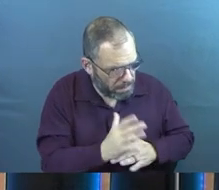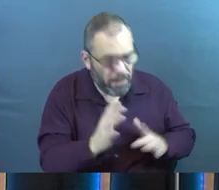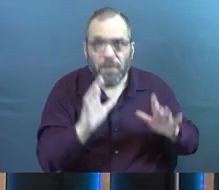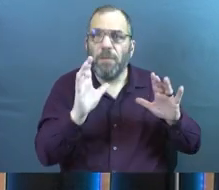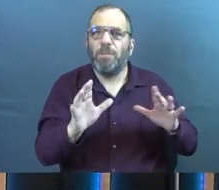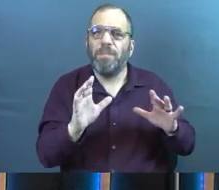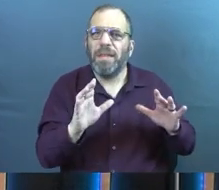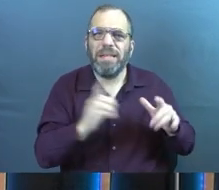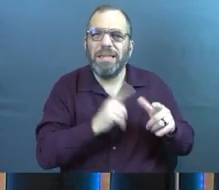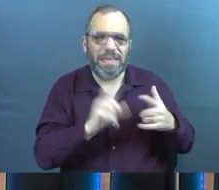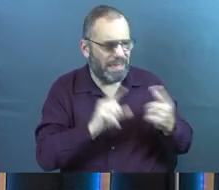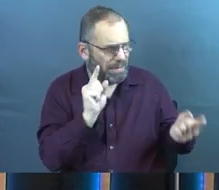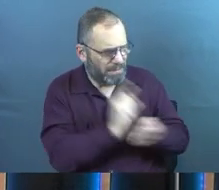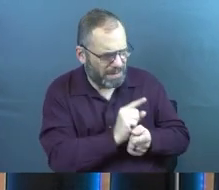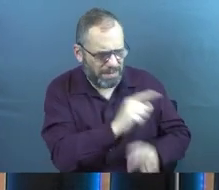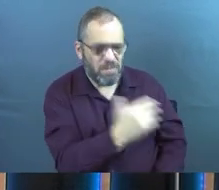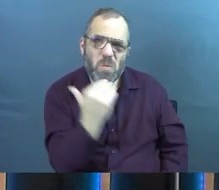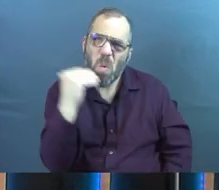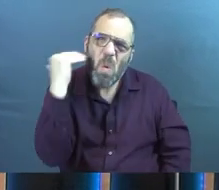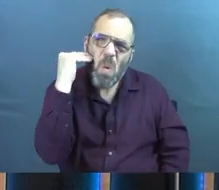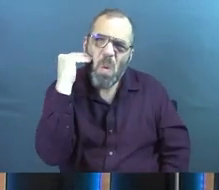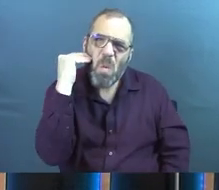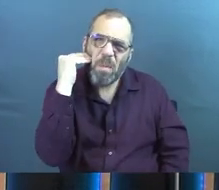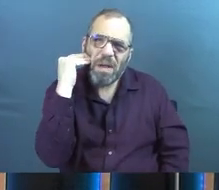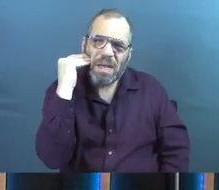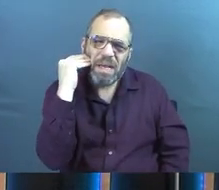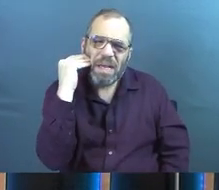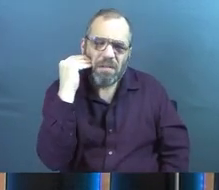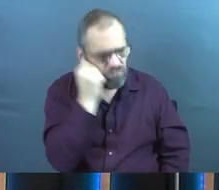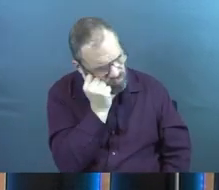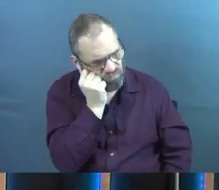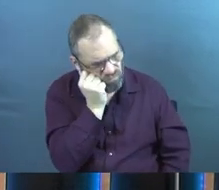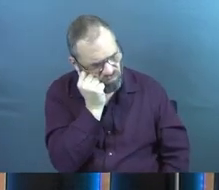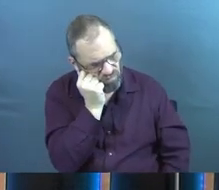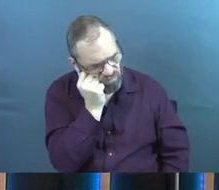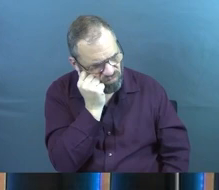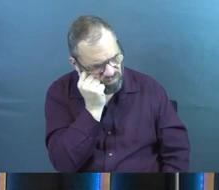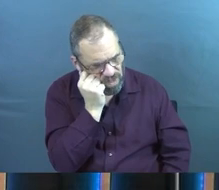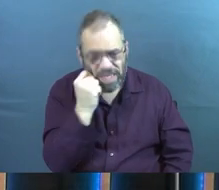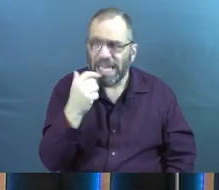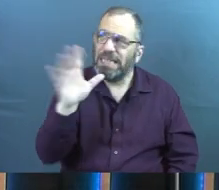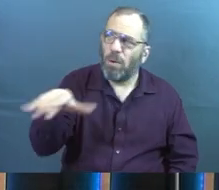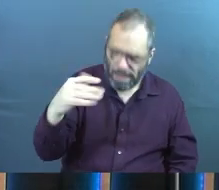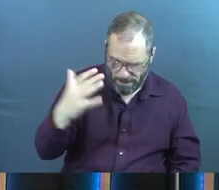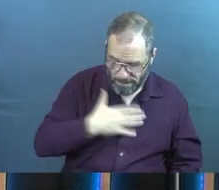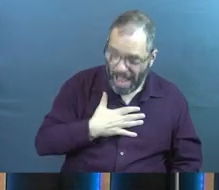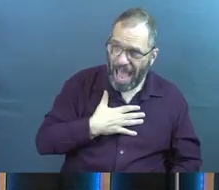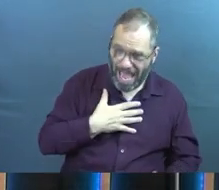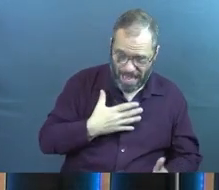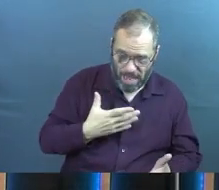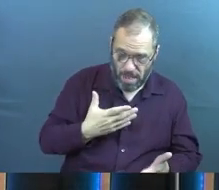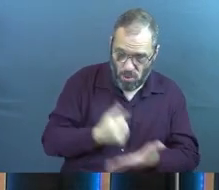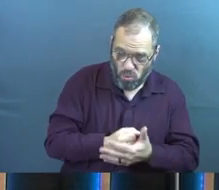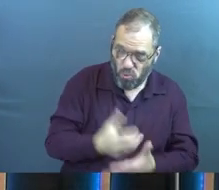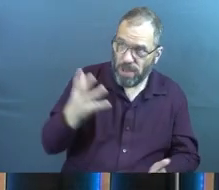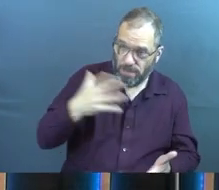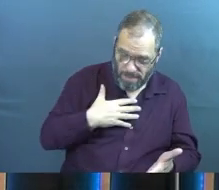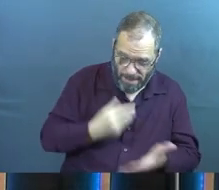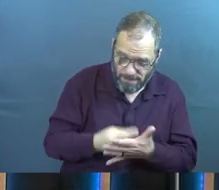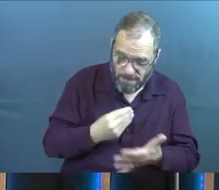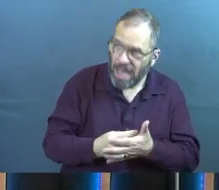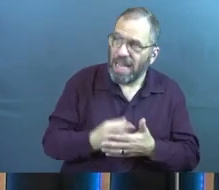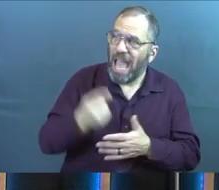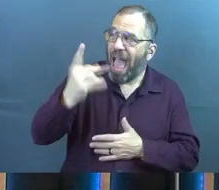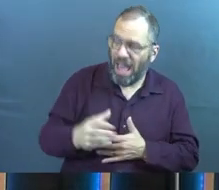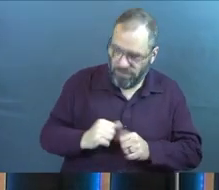and somehow he gets to this place, and he's like, you know what? I'm going to give up half of my wealth. Again, a rich man is what